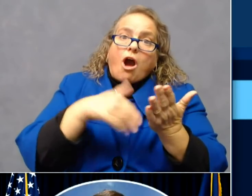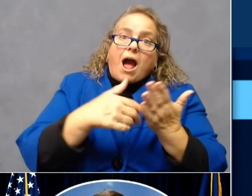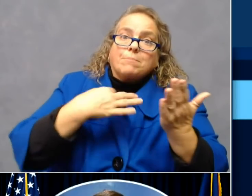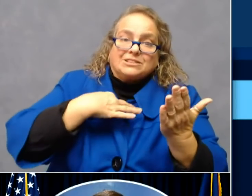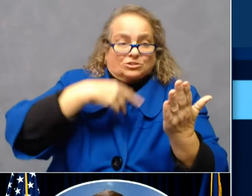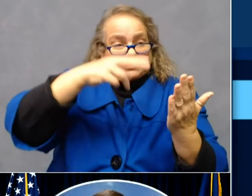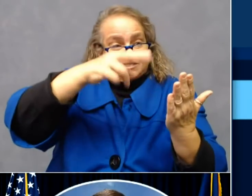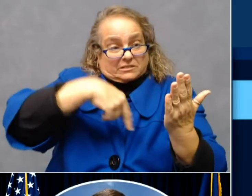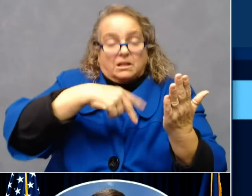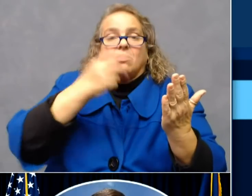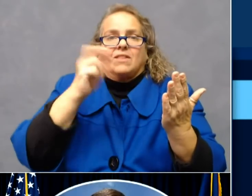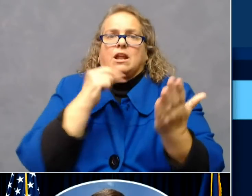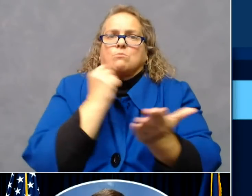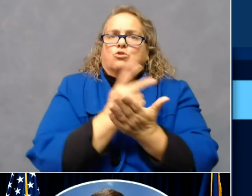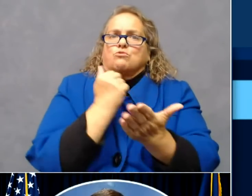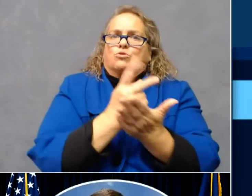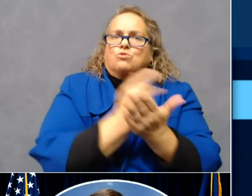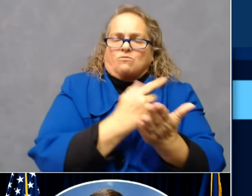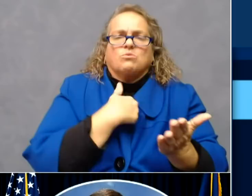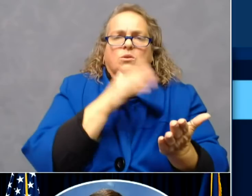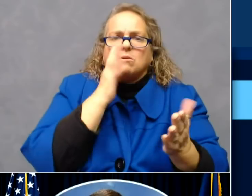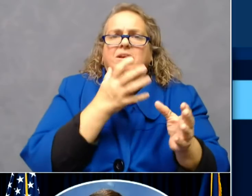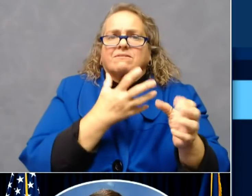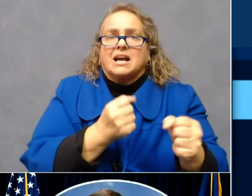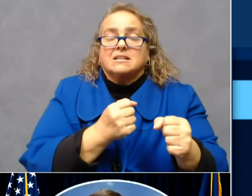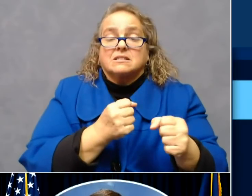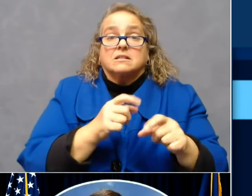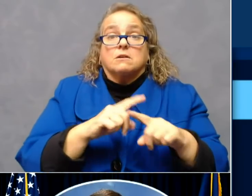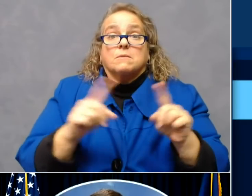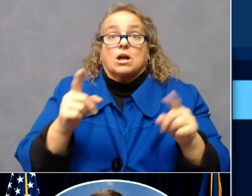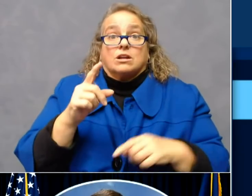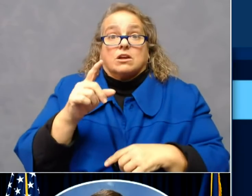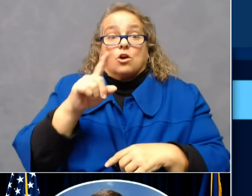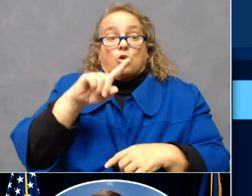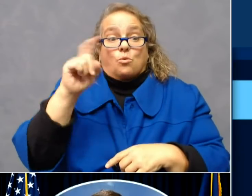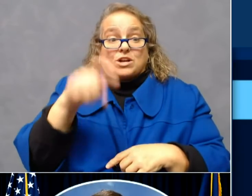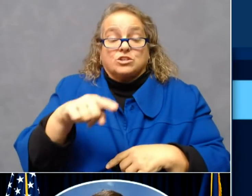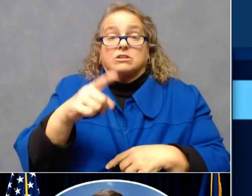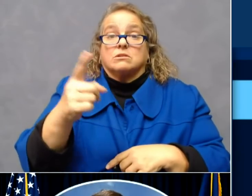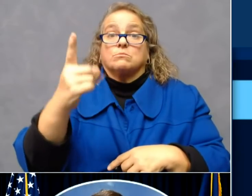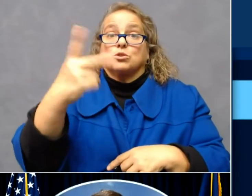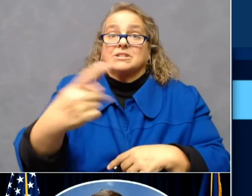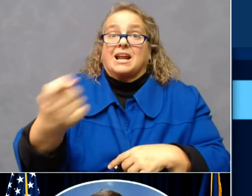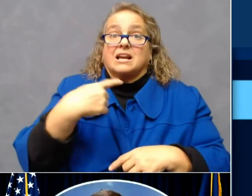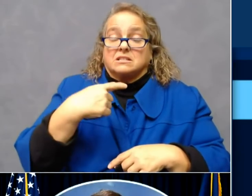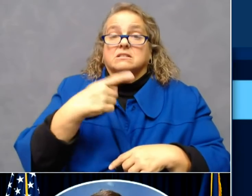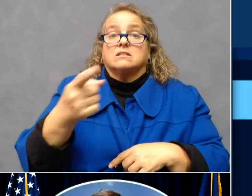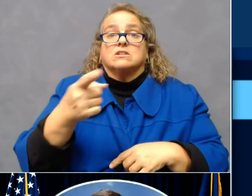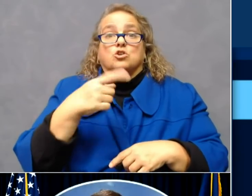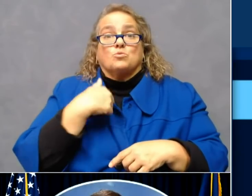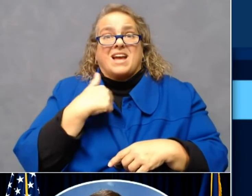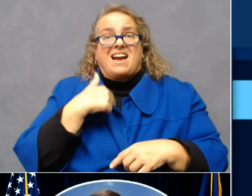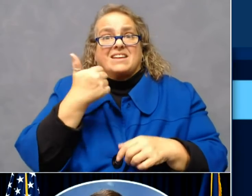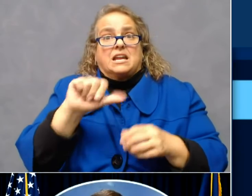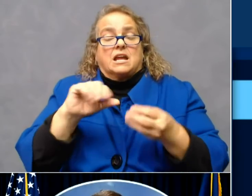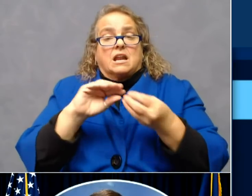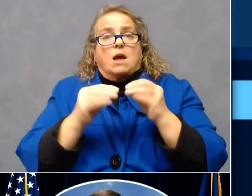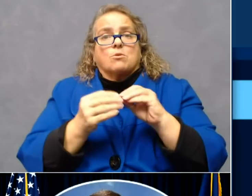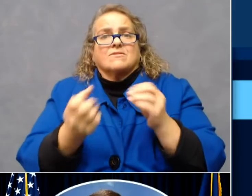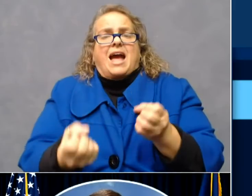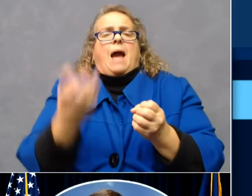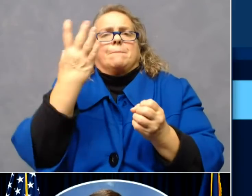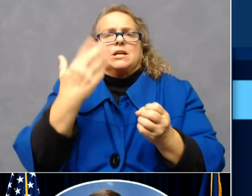gotten. Do we have any numbers on how much the restaurant fund is being used, numbers of requests, anything like that? So again, in the